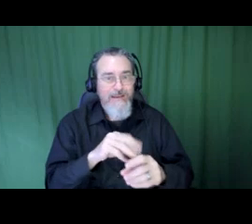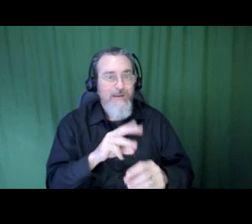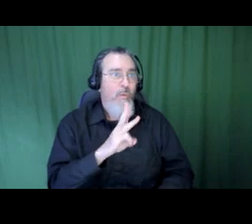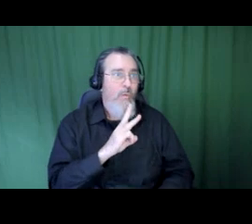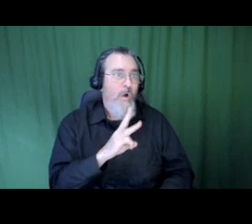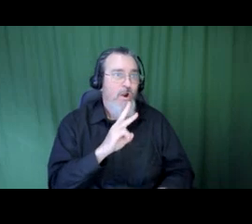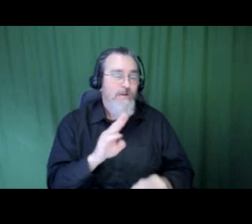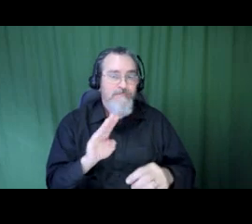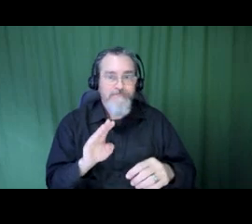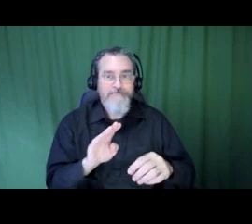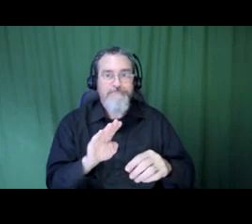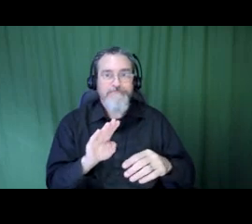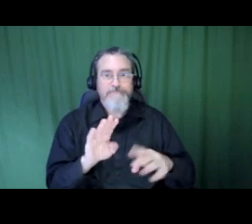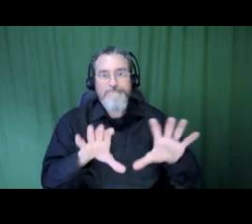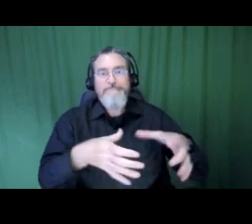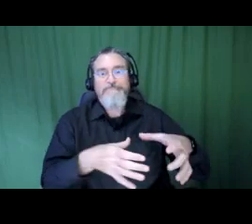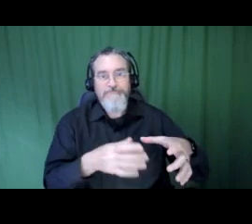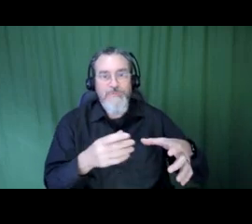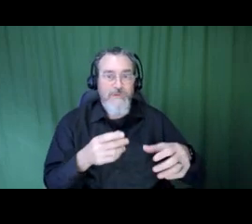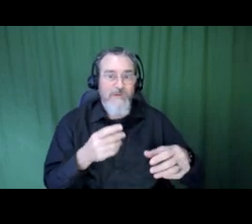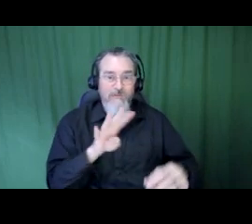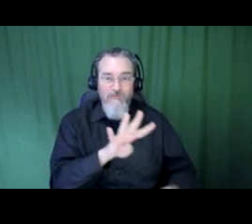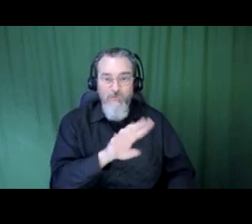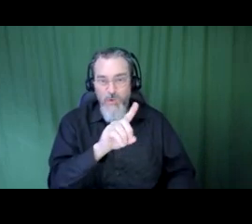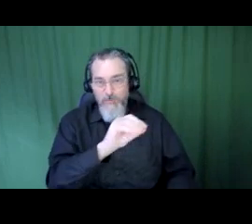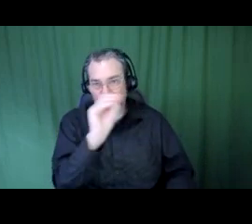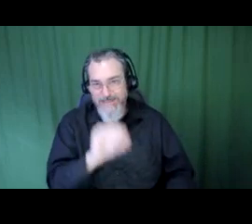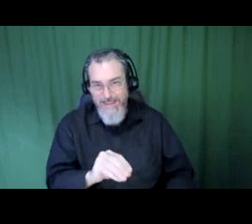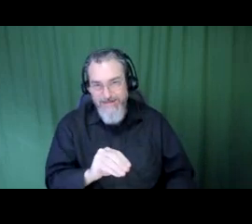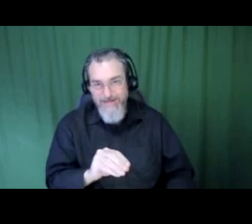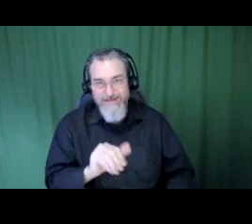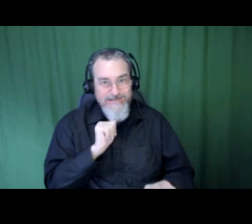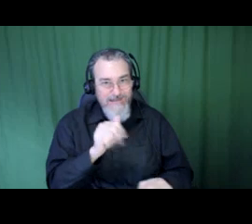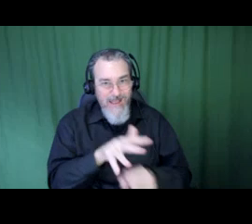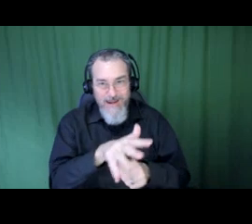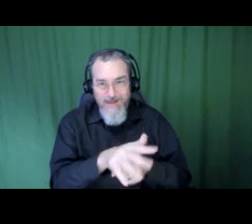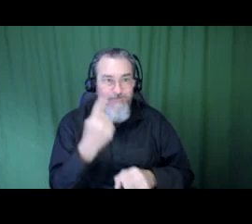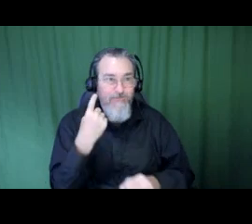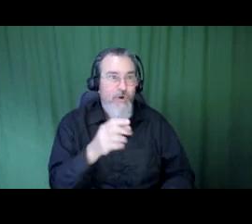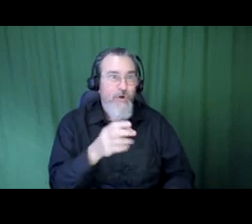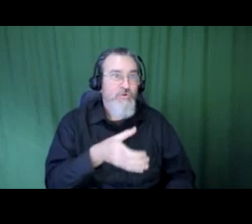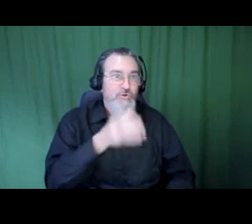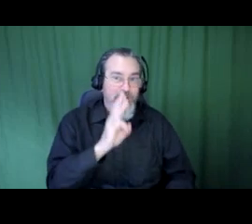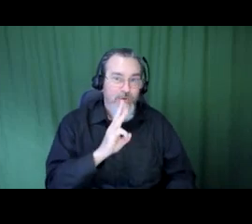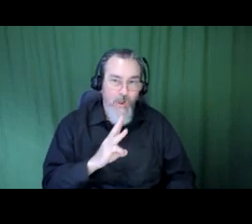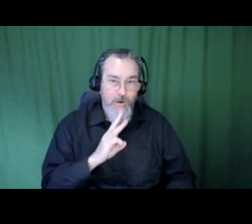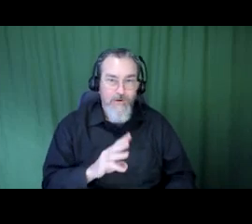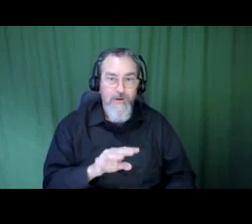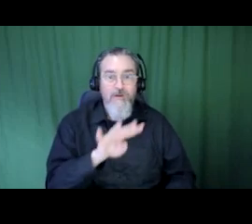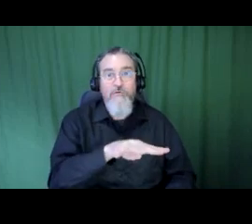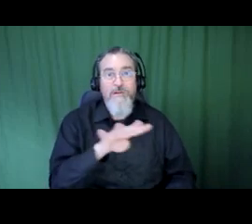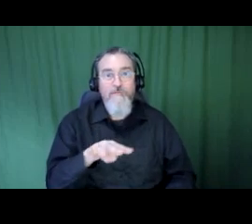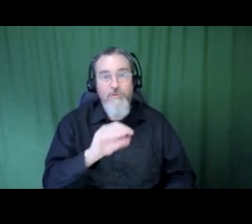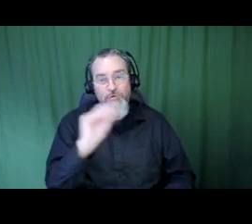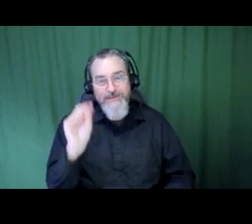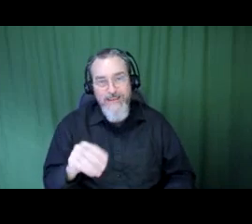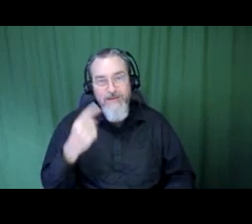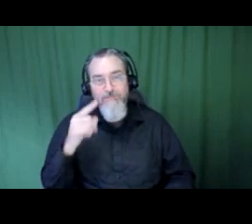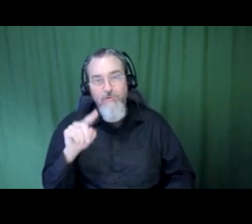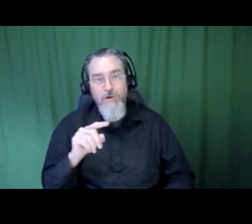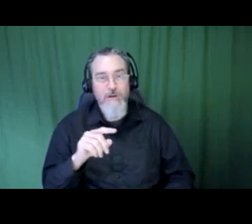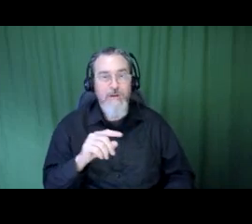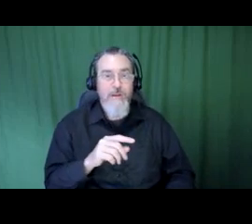41% for drinking water industries and 44% for like wastewater operators that will